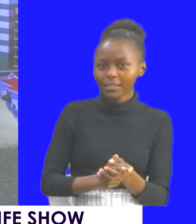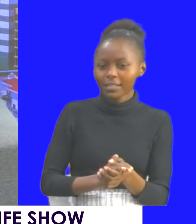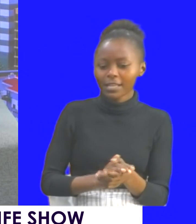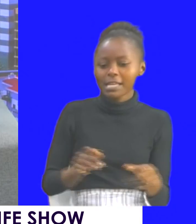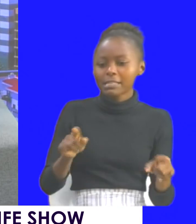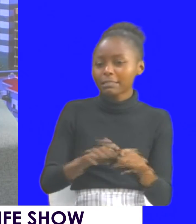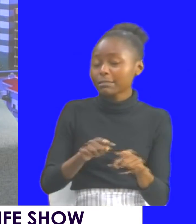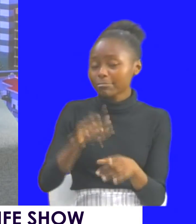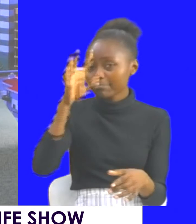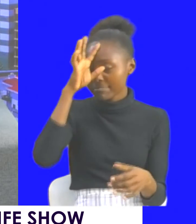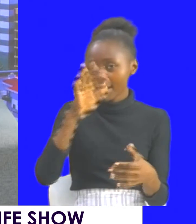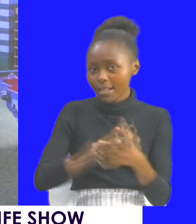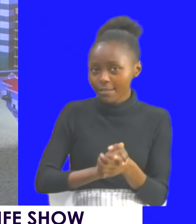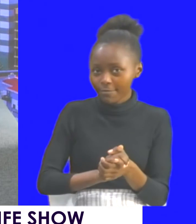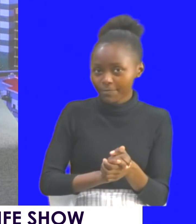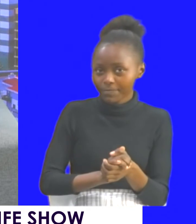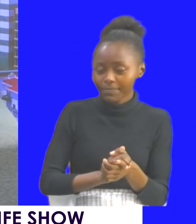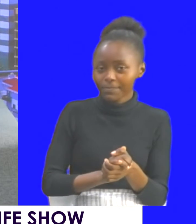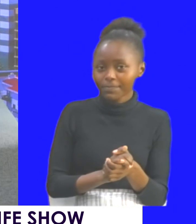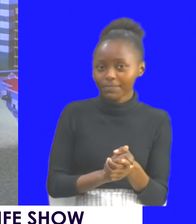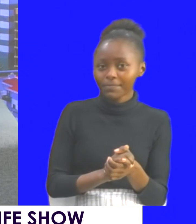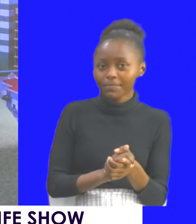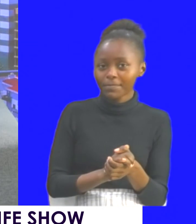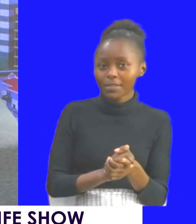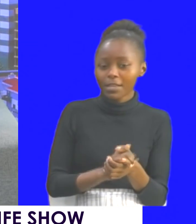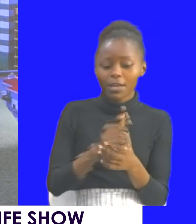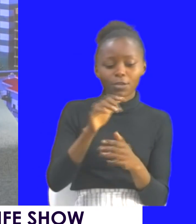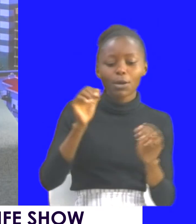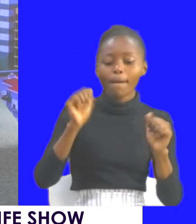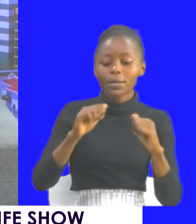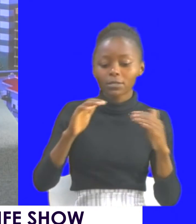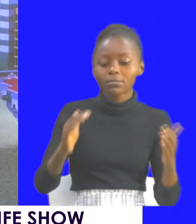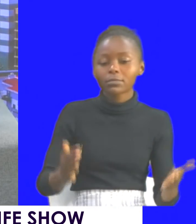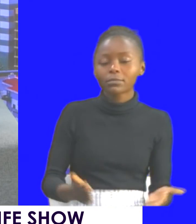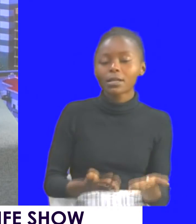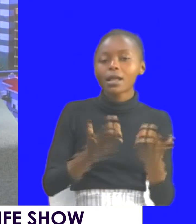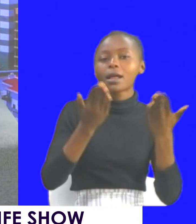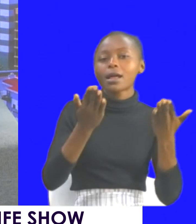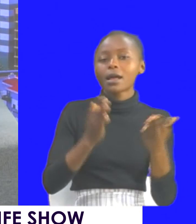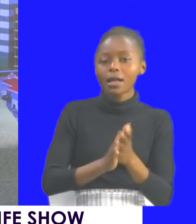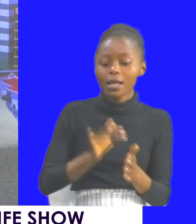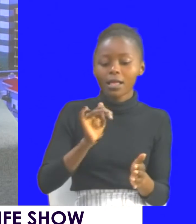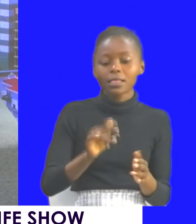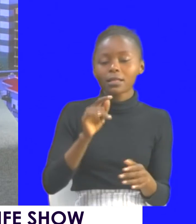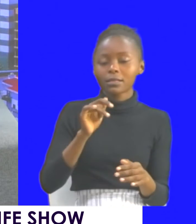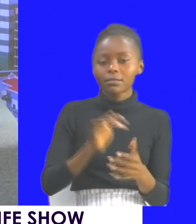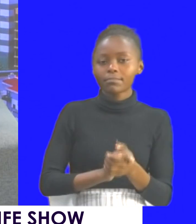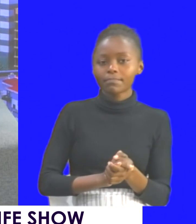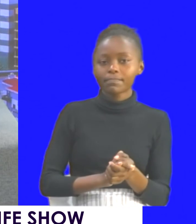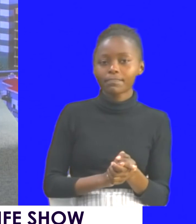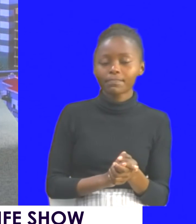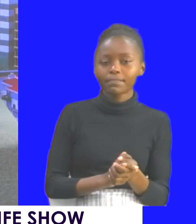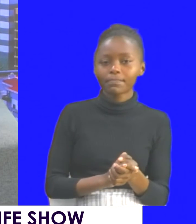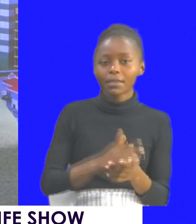believing, let me make it better. You can go higher than that. You can go to the level of understanding.